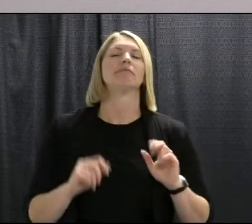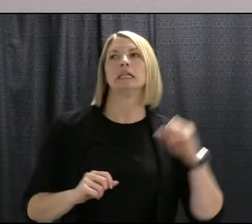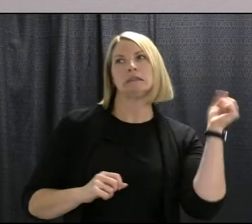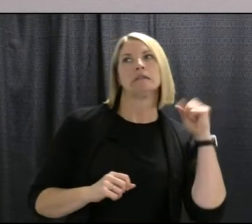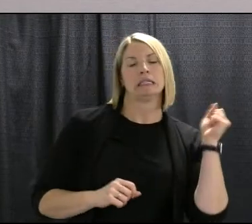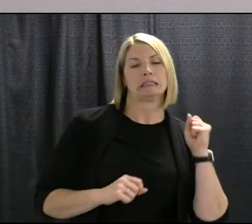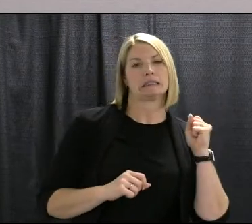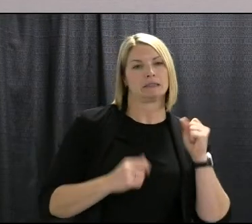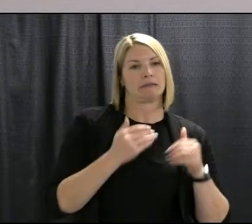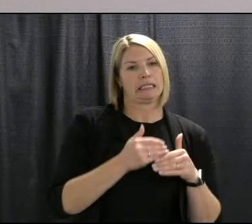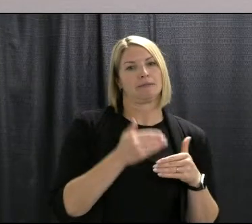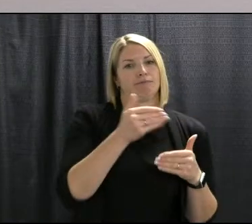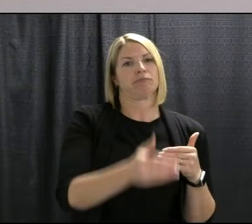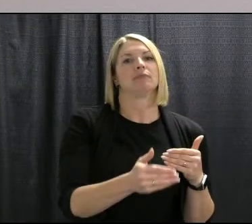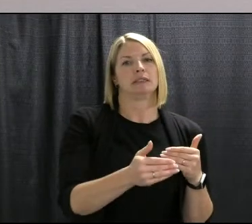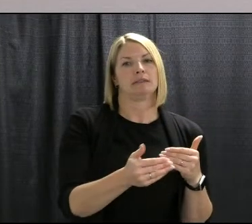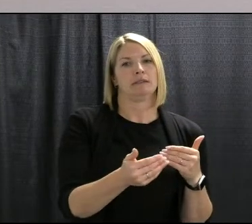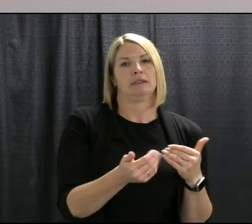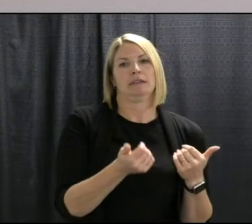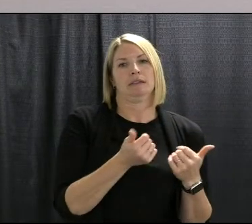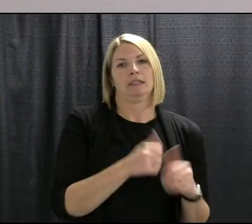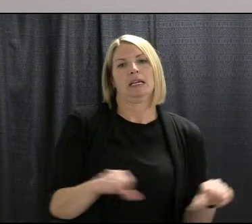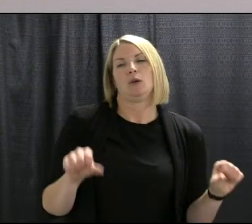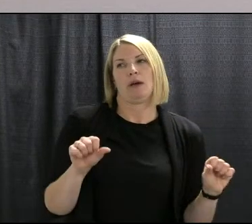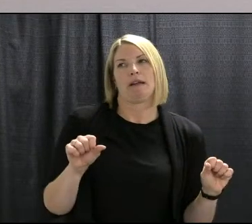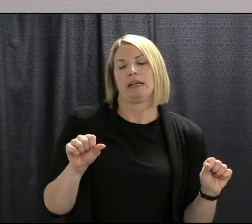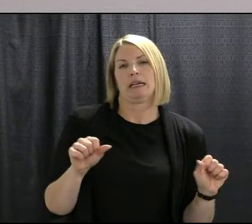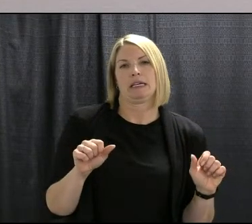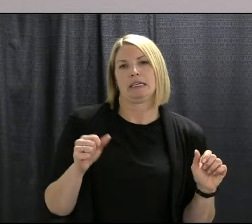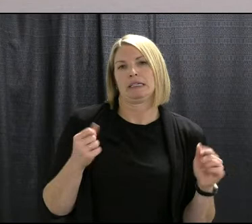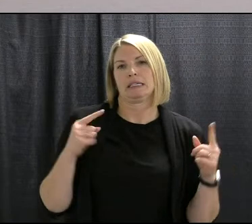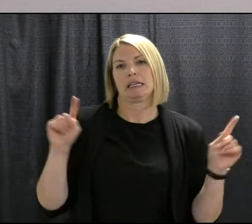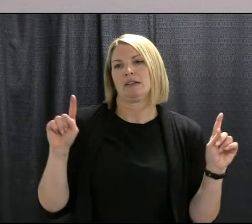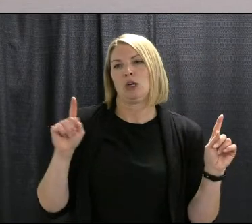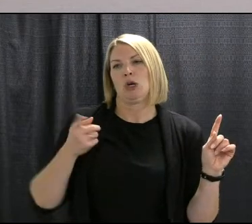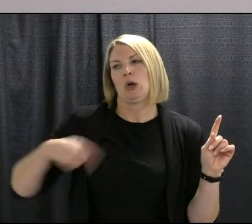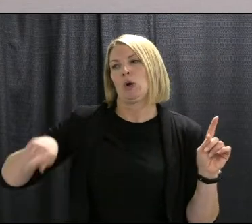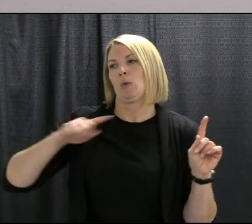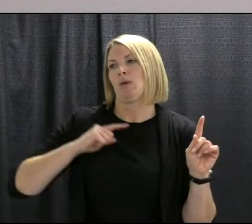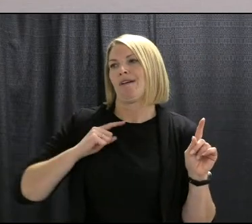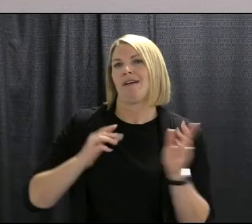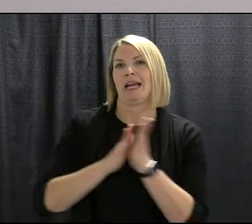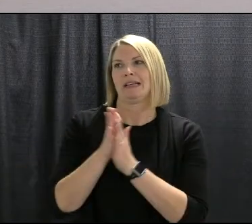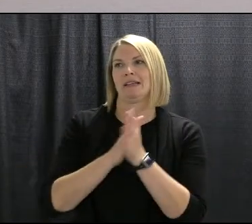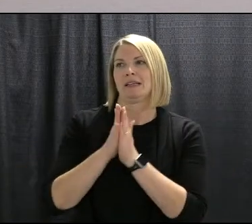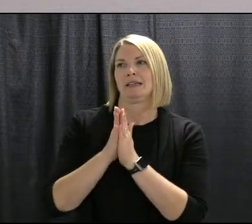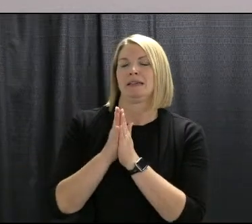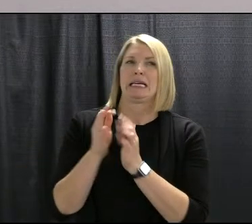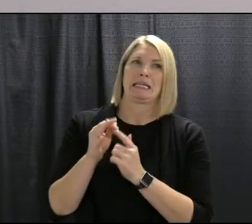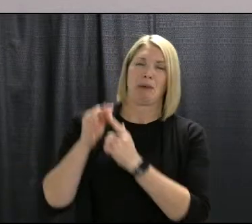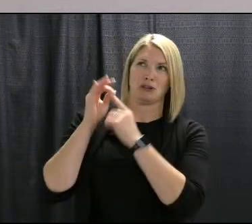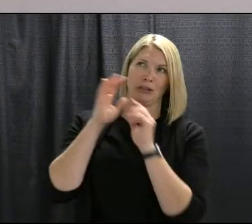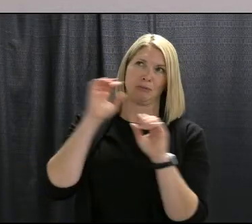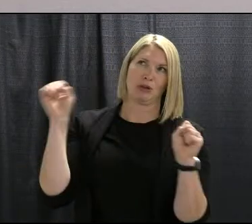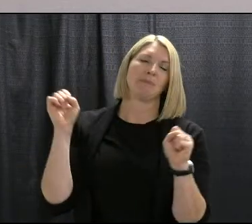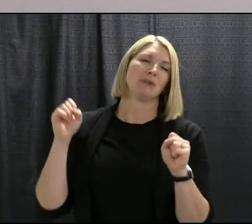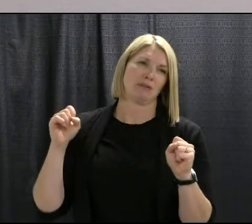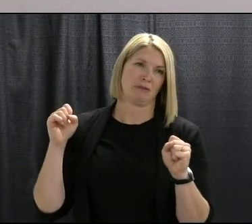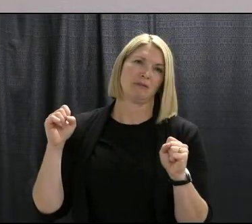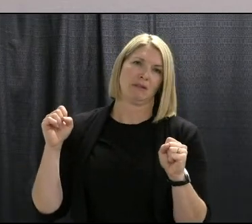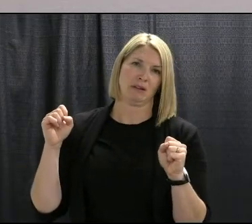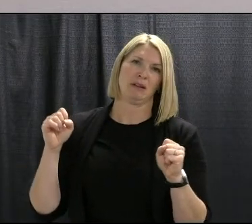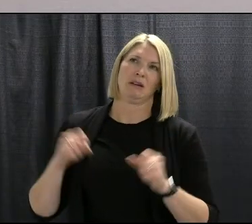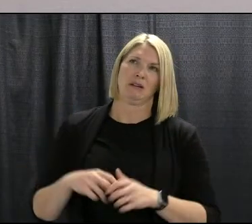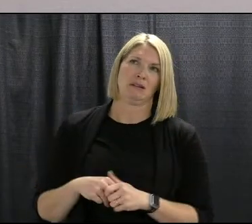certainly a step forward. And again, we are all very eager and very passionate about this, especially the Premier as well. And